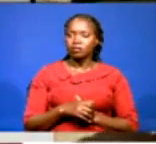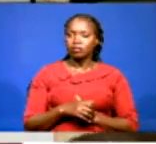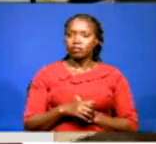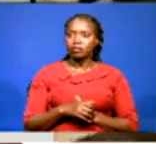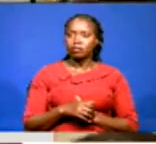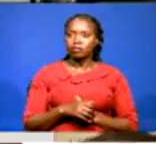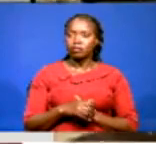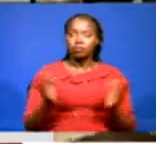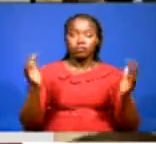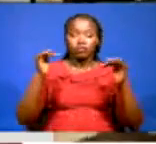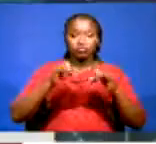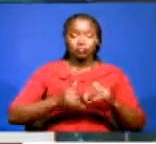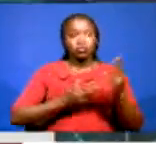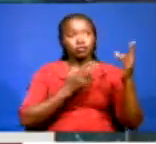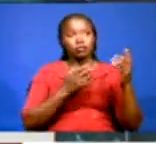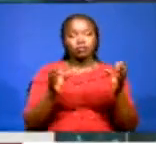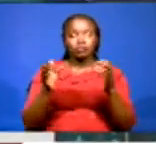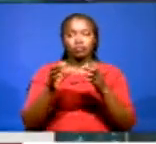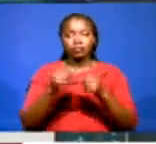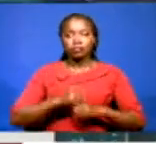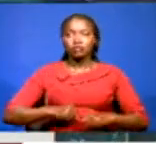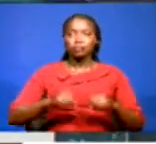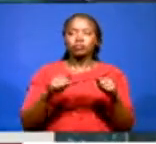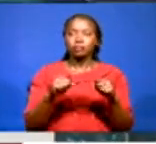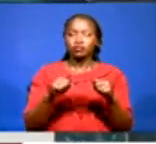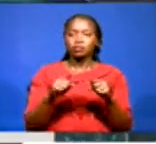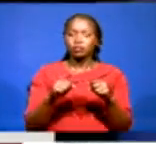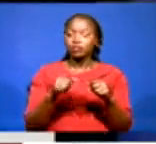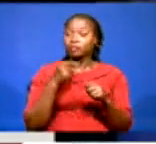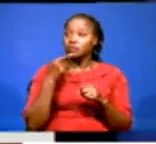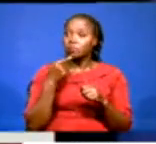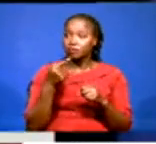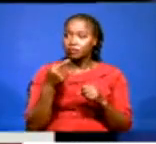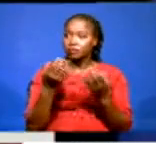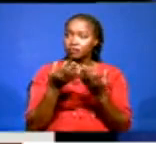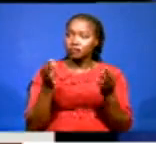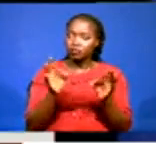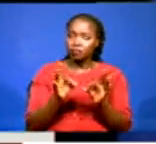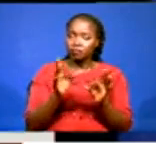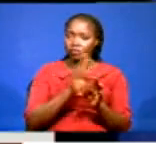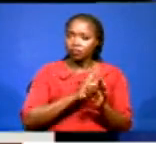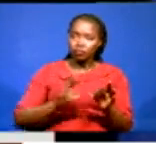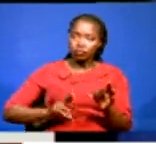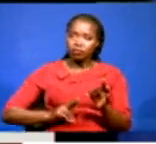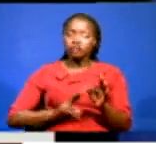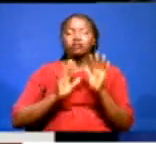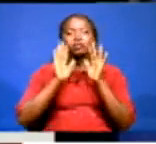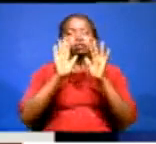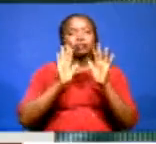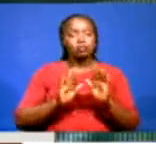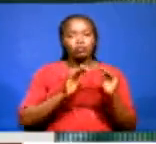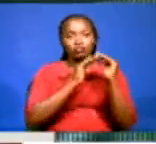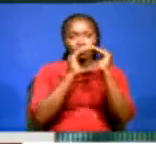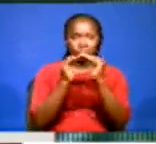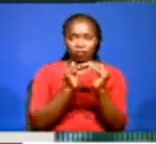The Conference of Hope organizing chairman Dr. Yoon Yang Ho said freedom of religion is essential to democracy.